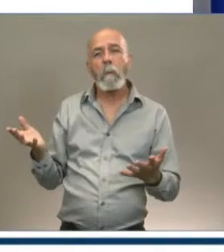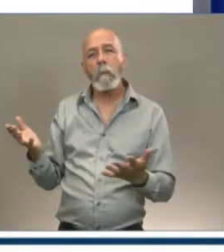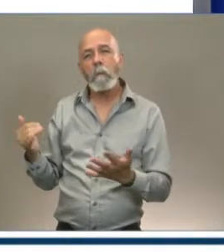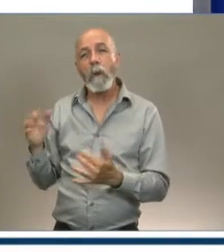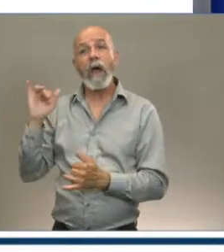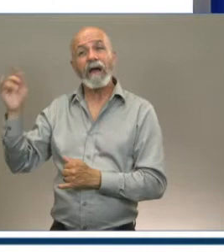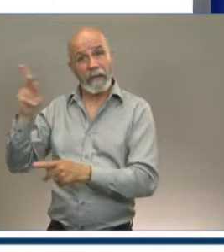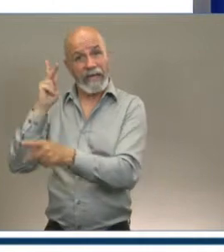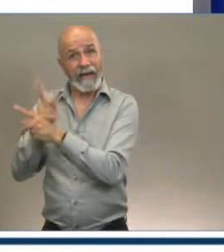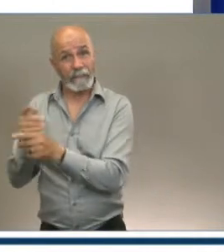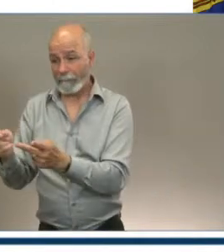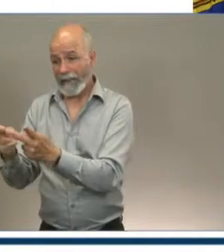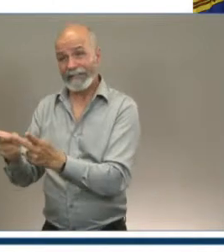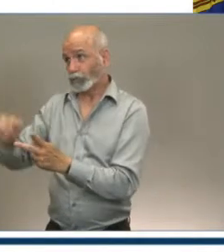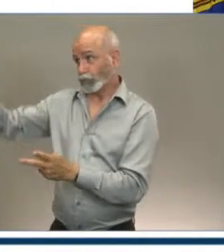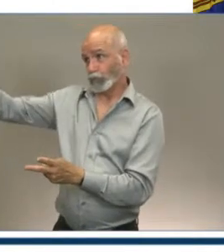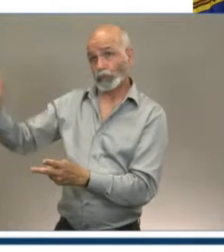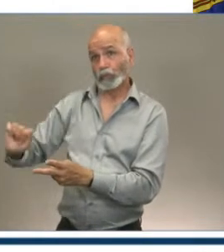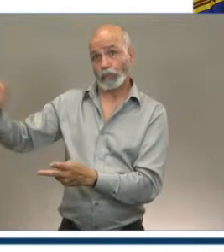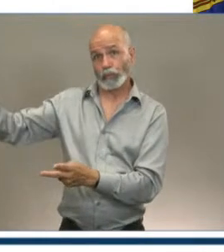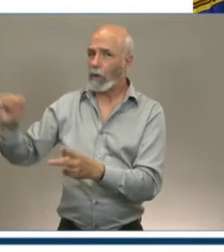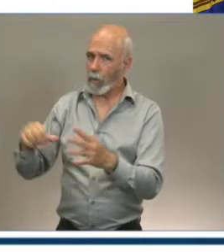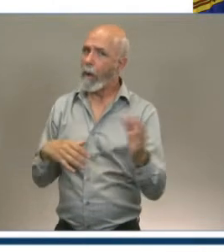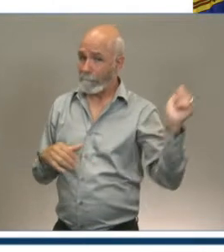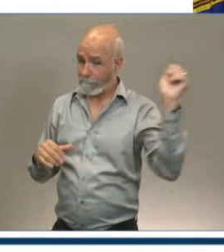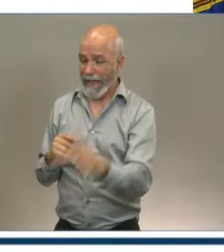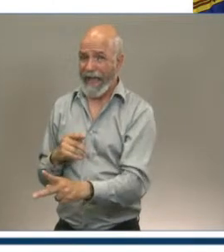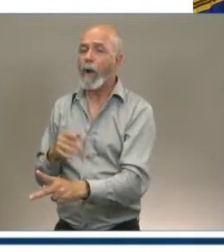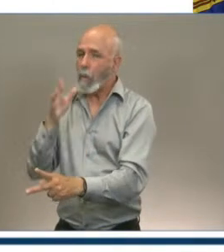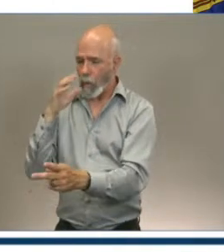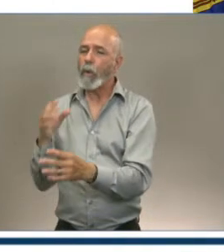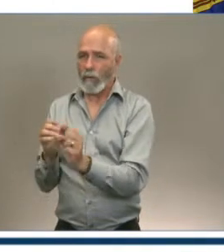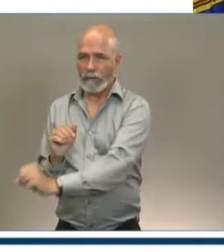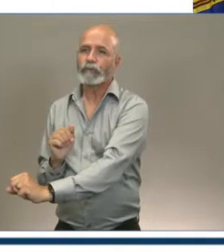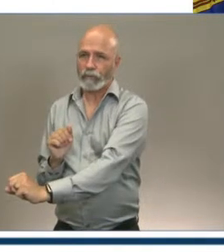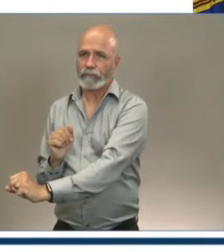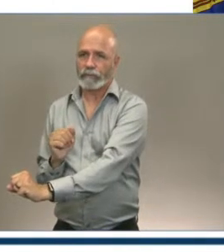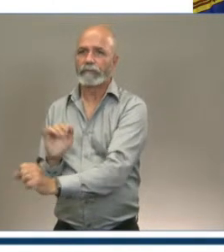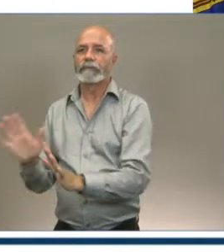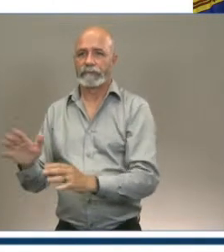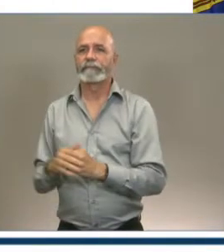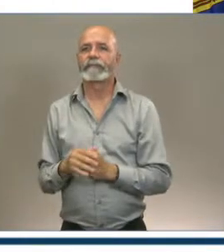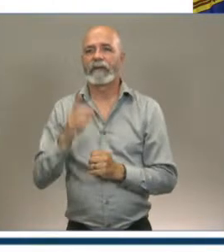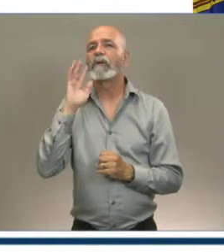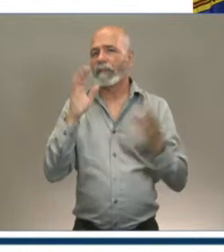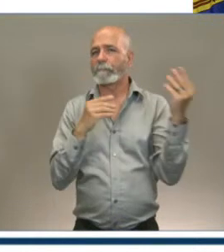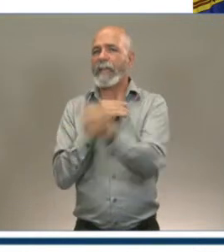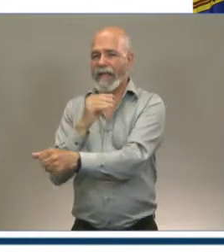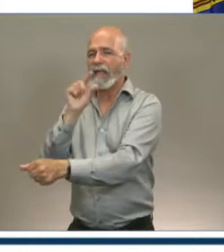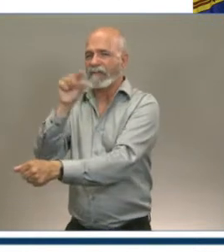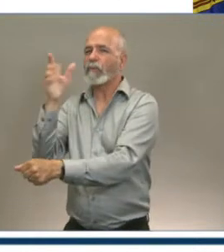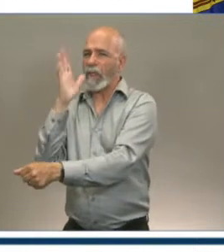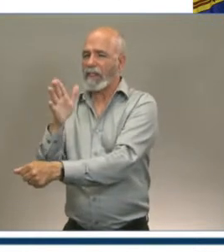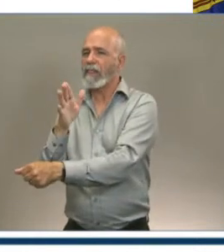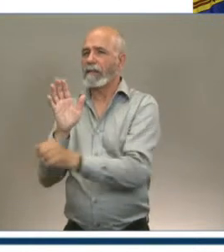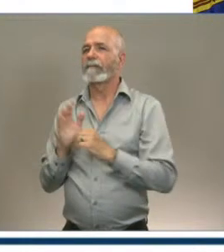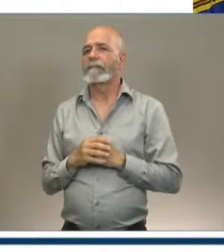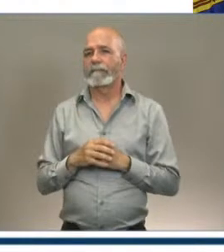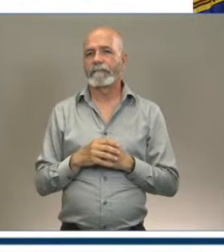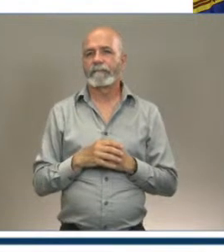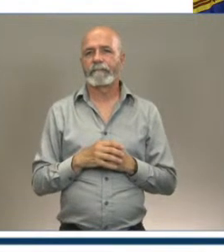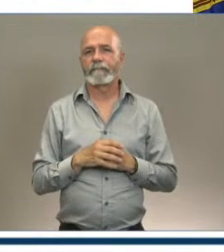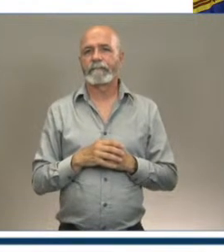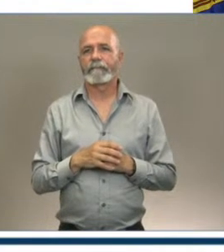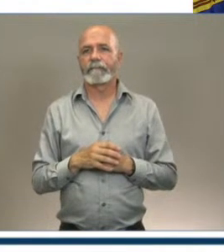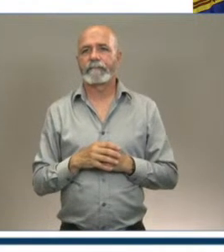that. Next, we'll go to Victoria Walton from the Coast. Go ahead, Victoria. Thanks. This is a question for